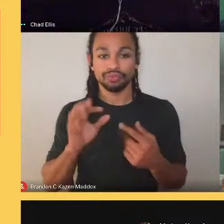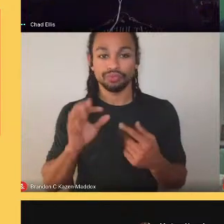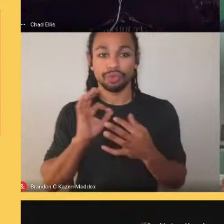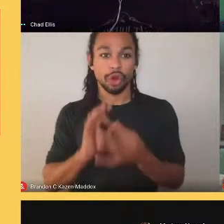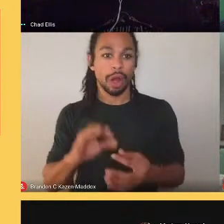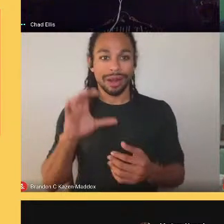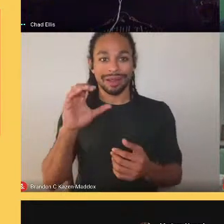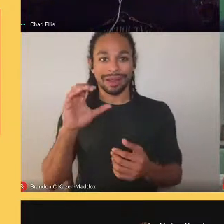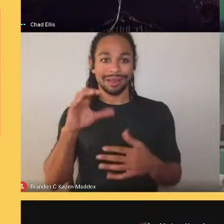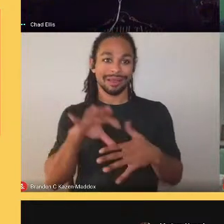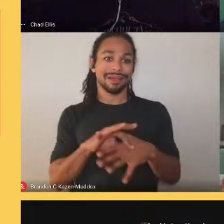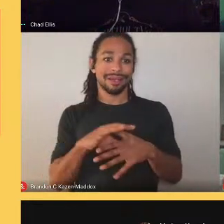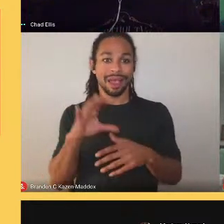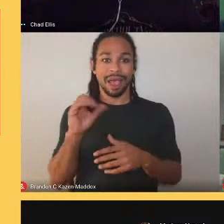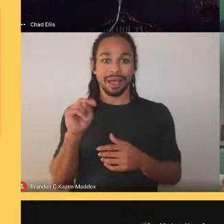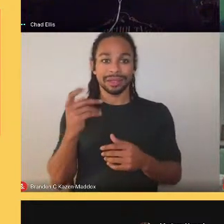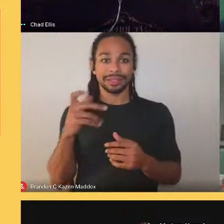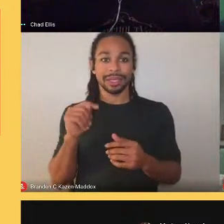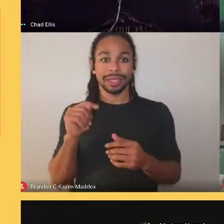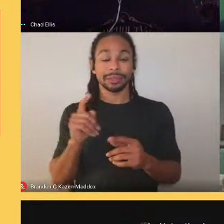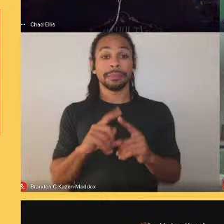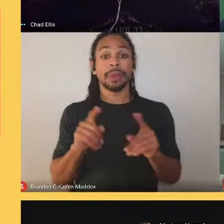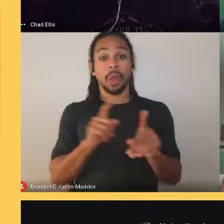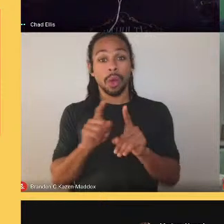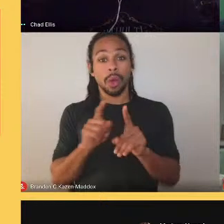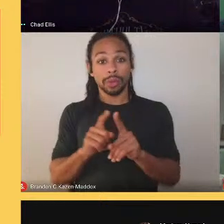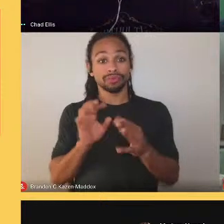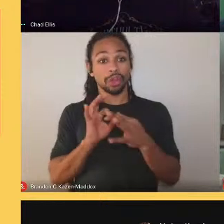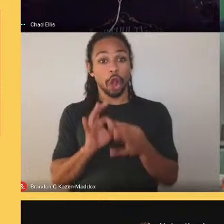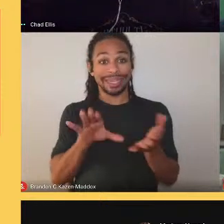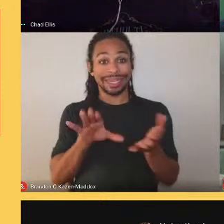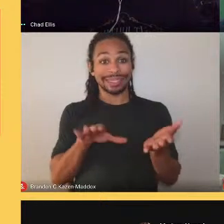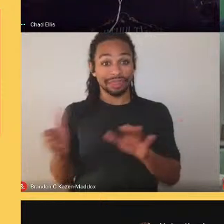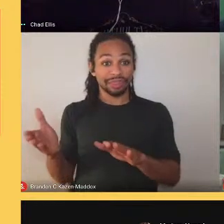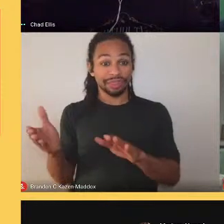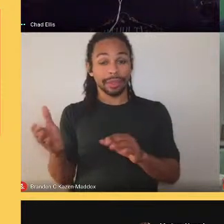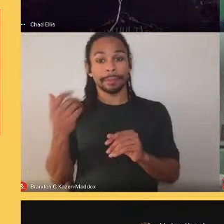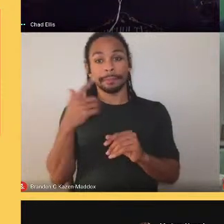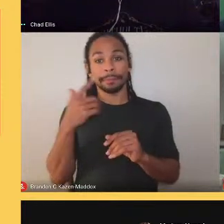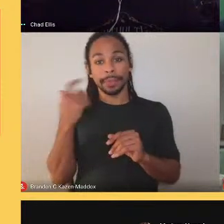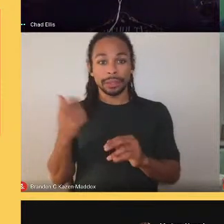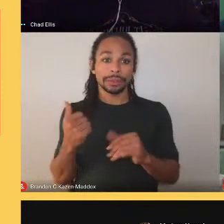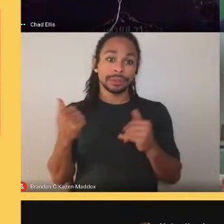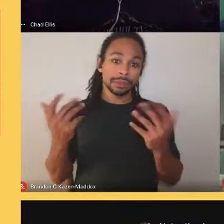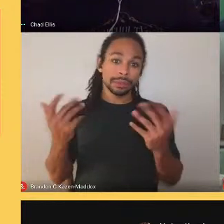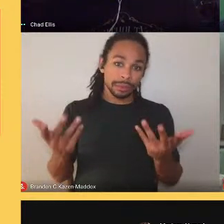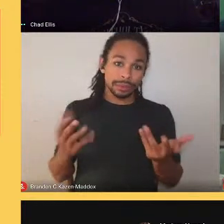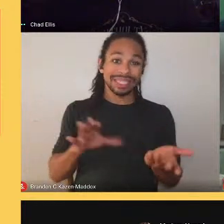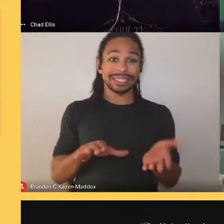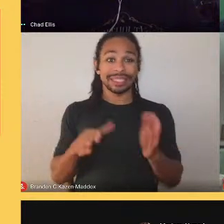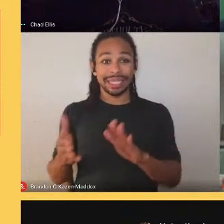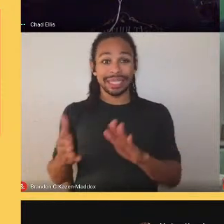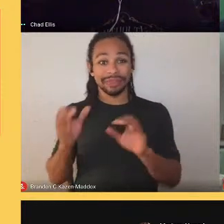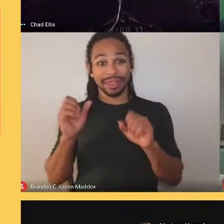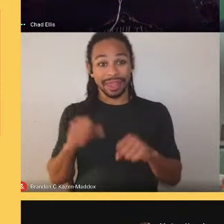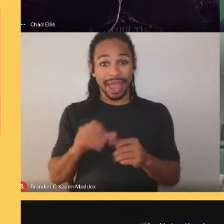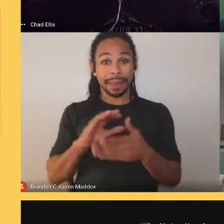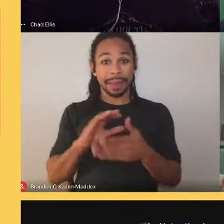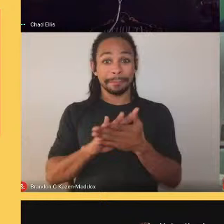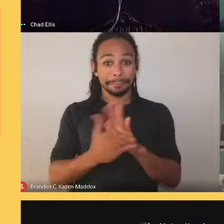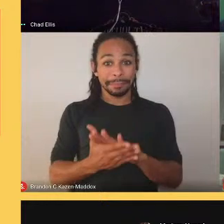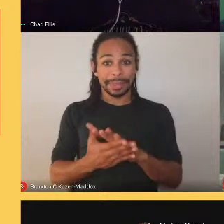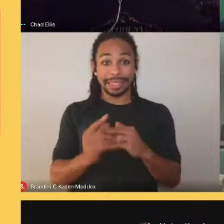death, there were a couple of things because, you know, like, death can be pretty serious, especially for